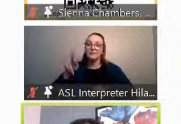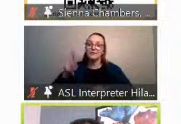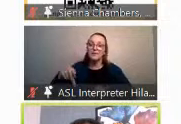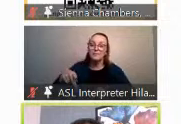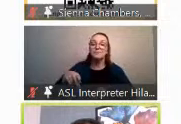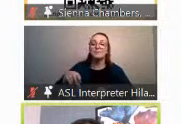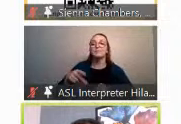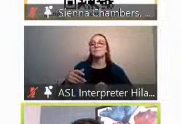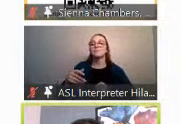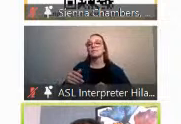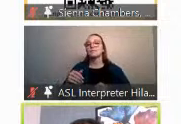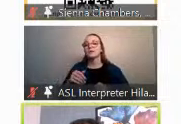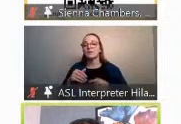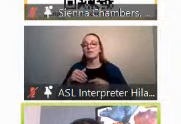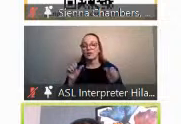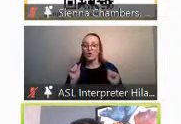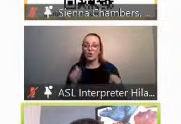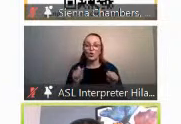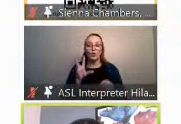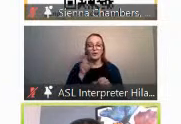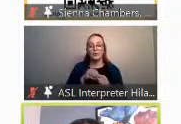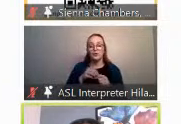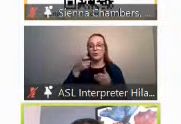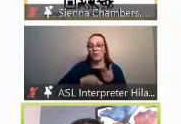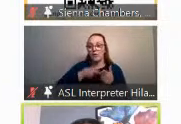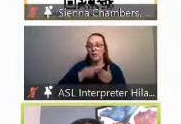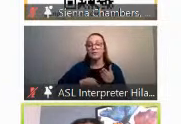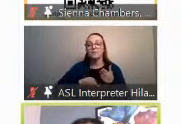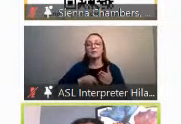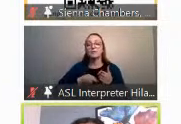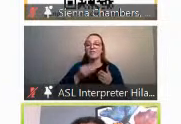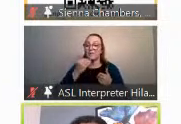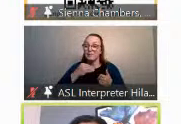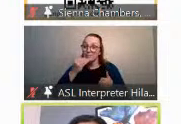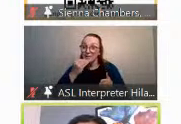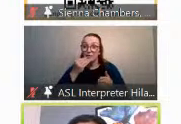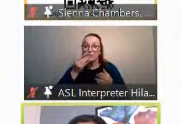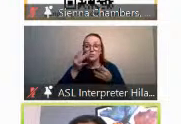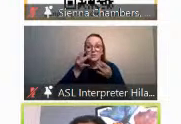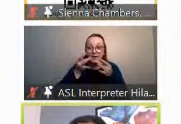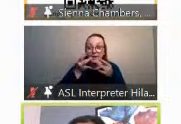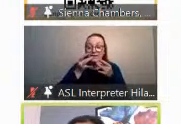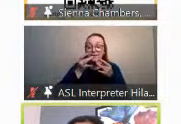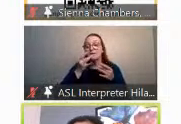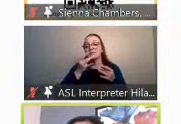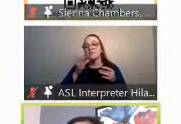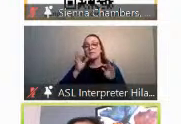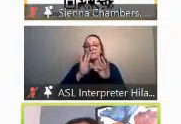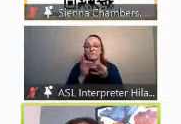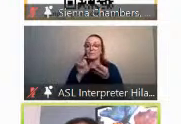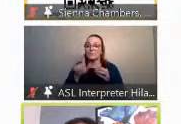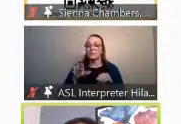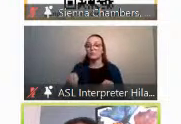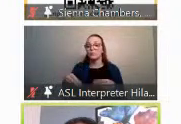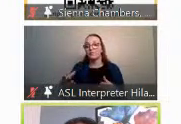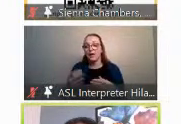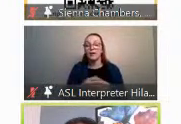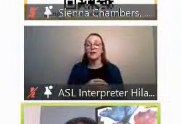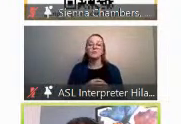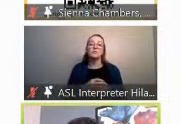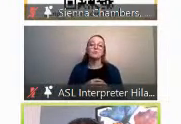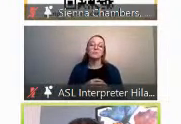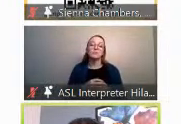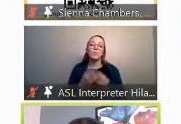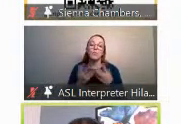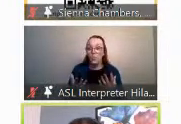include things like the cost of the meals or snacks if a family needs to provide them, or the costs for